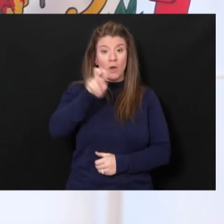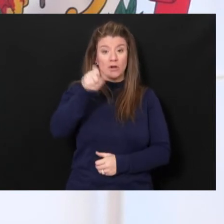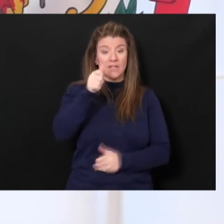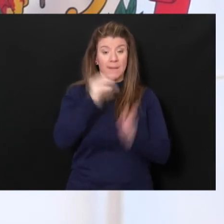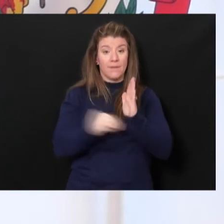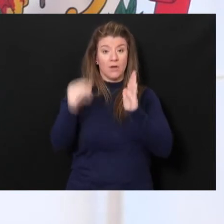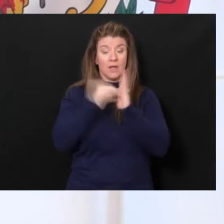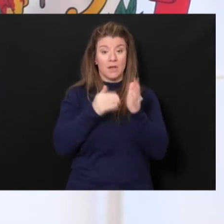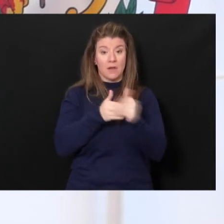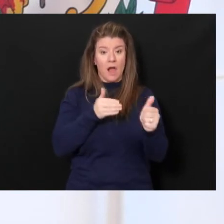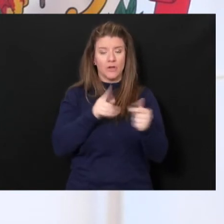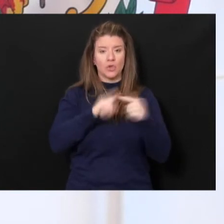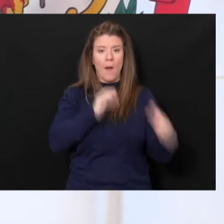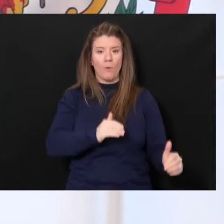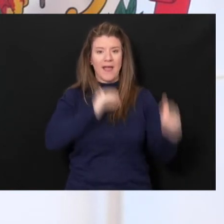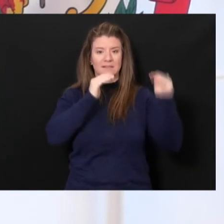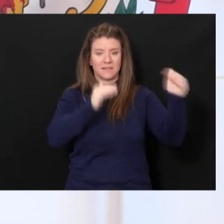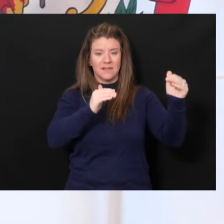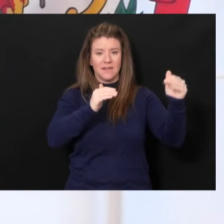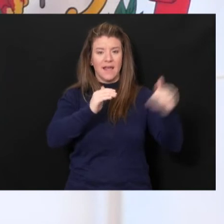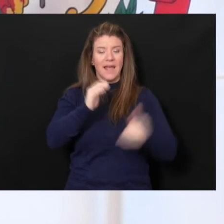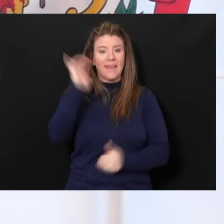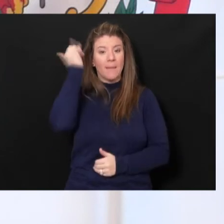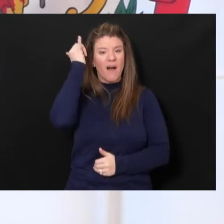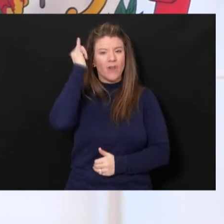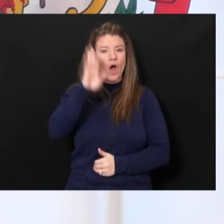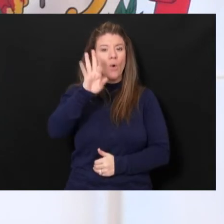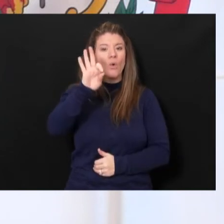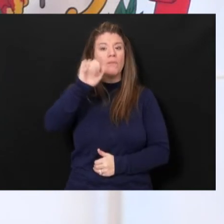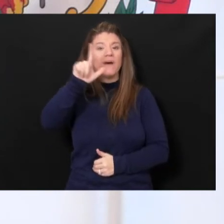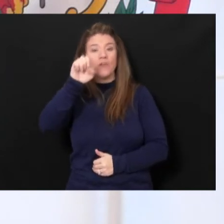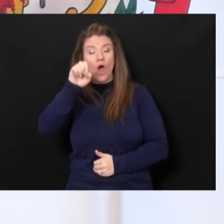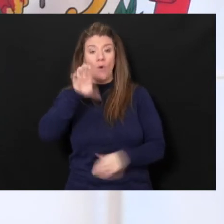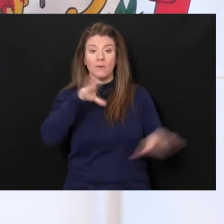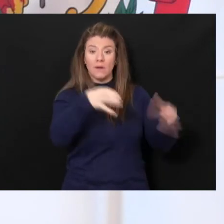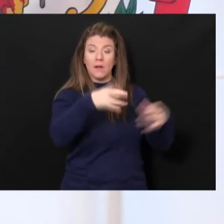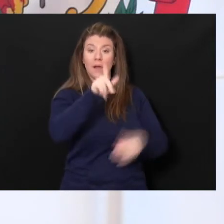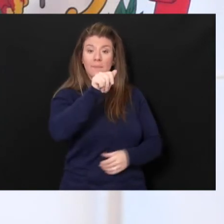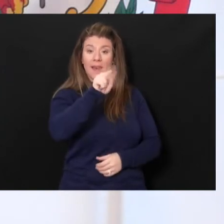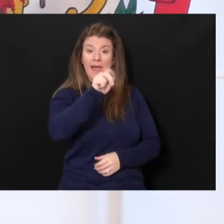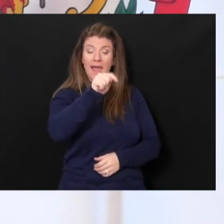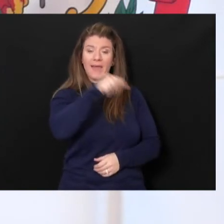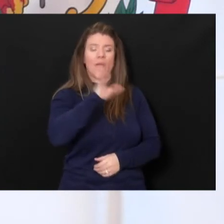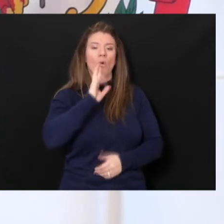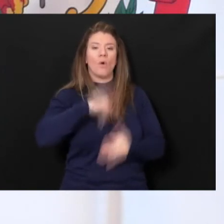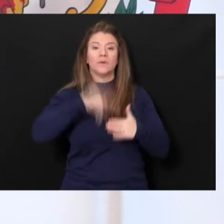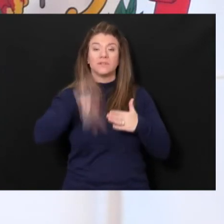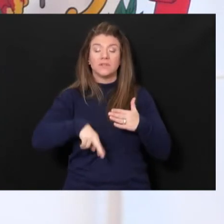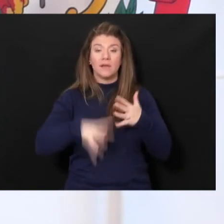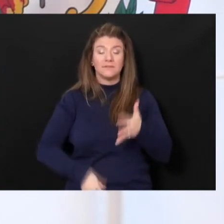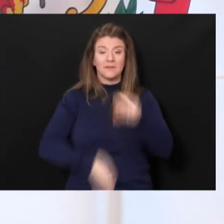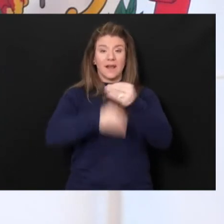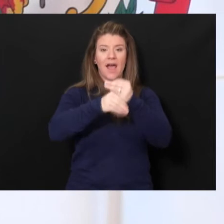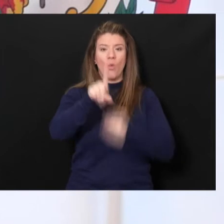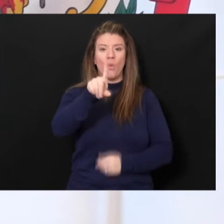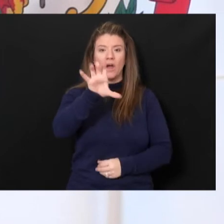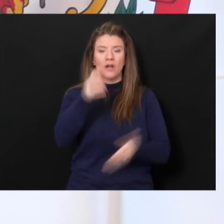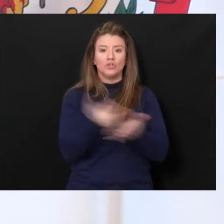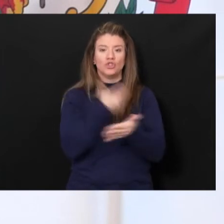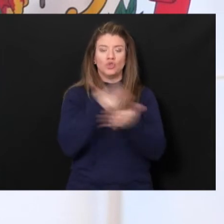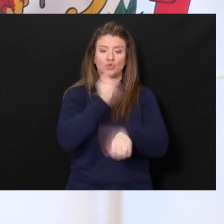in upgrades into Buffalo plant, and that will result in an additional 100 new jobs at